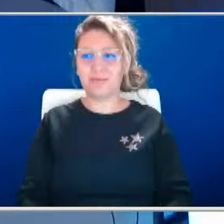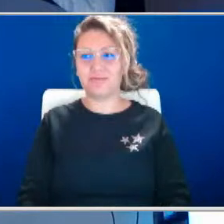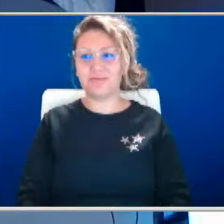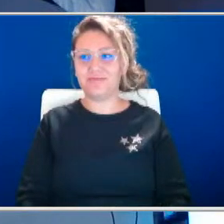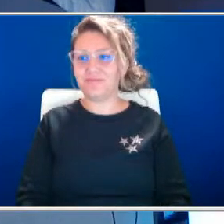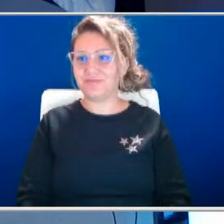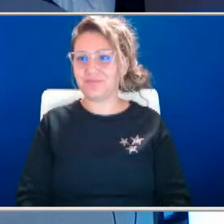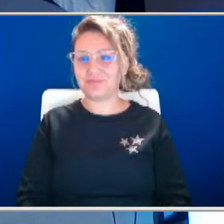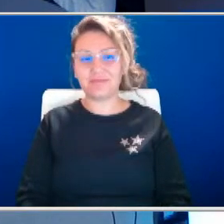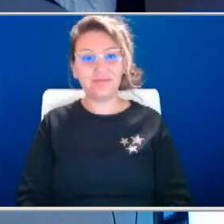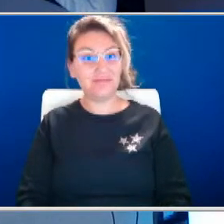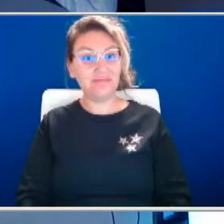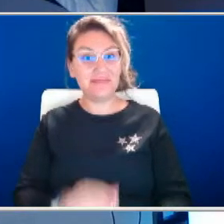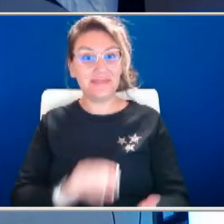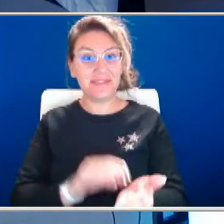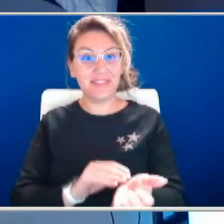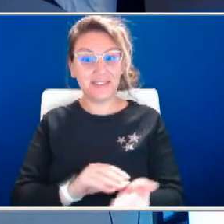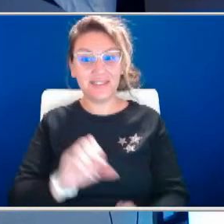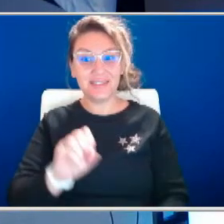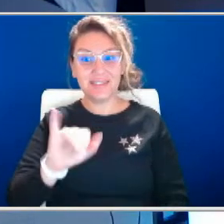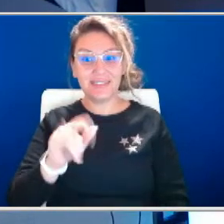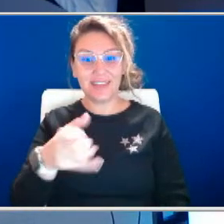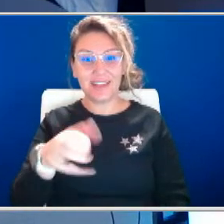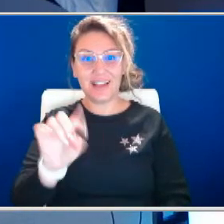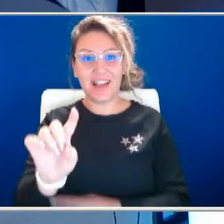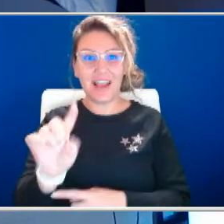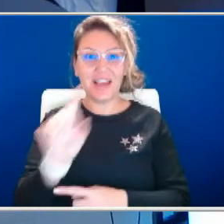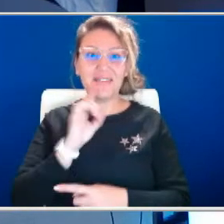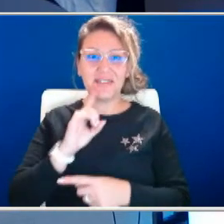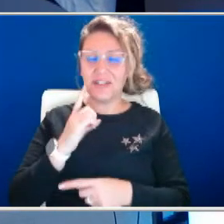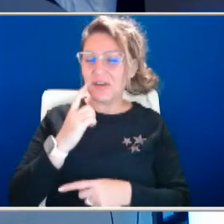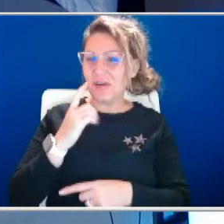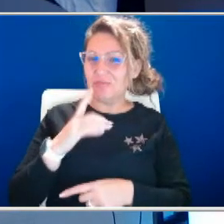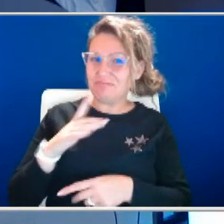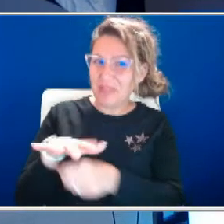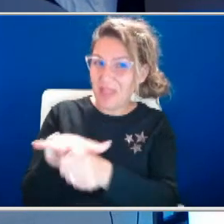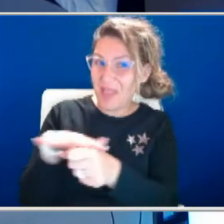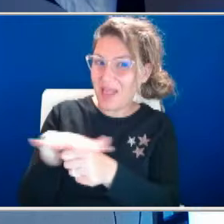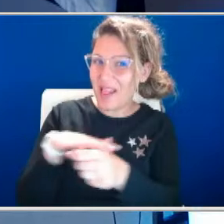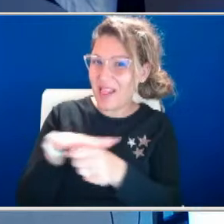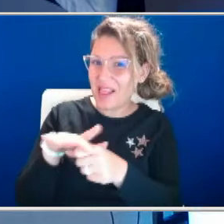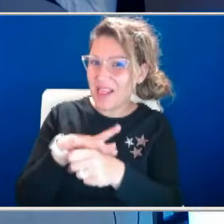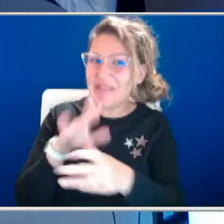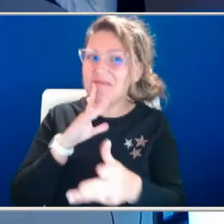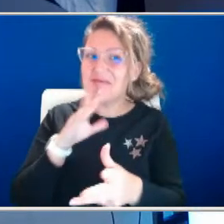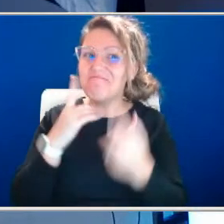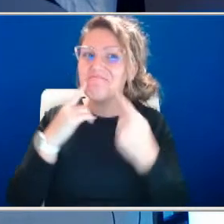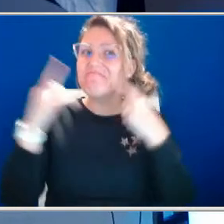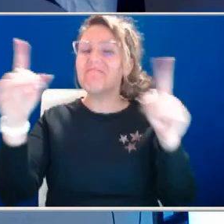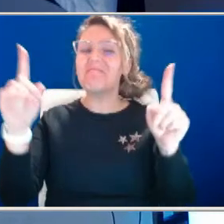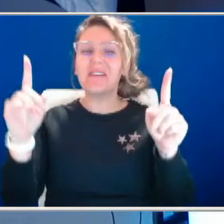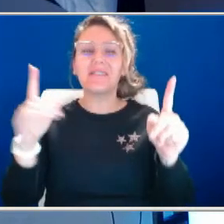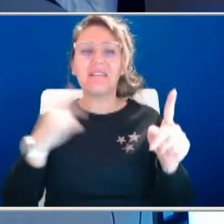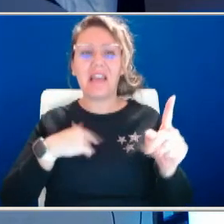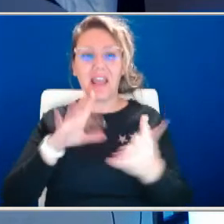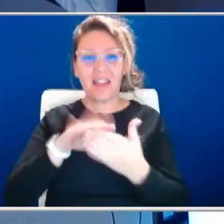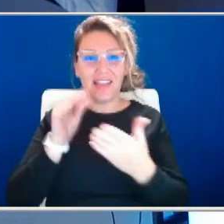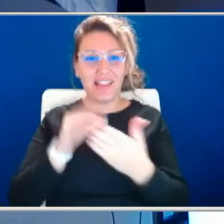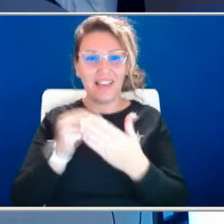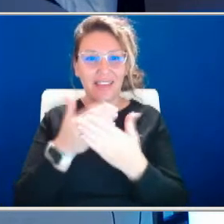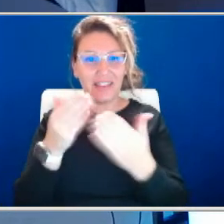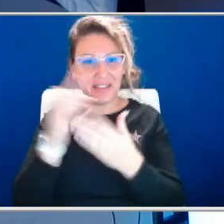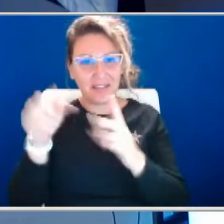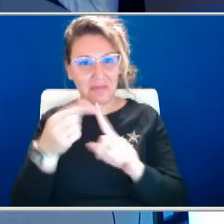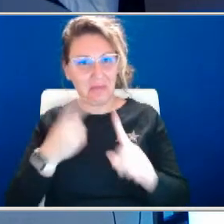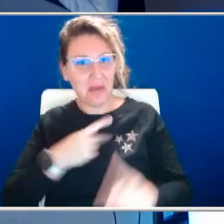Dr. Syed working on our local rock star, right? Yeah, I love seeing these stories because I learned stuff about my patients that I didn't know. I had